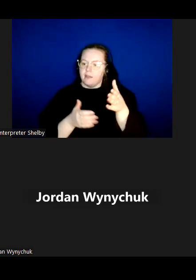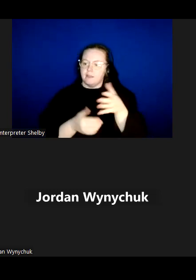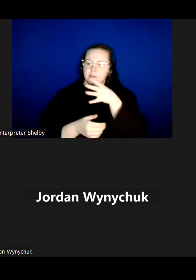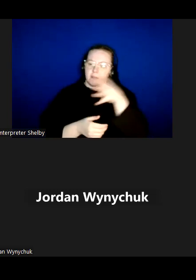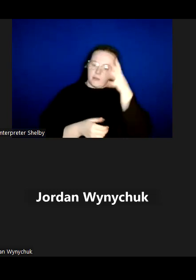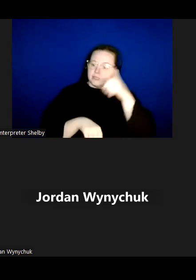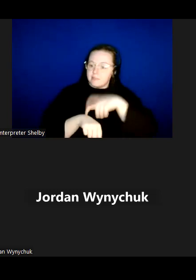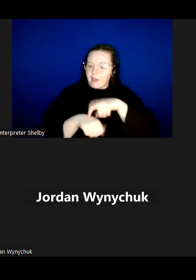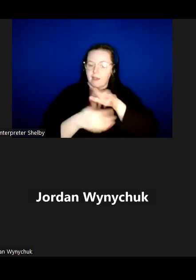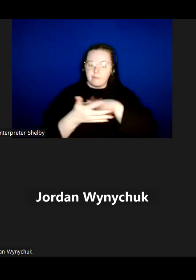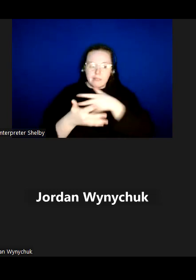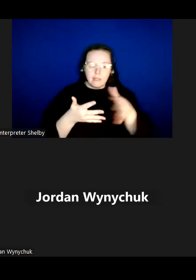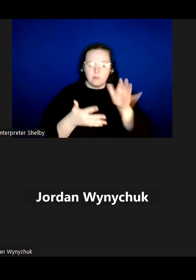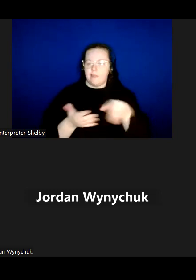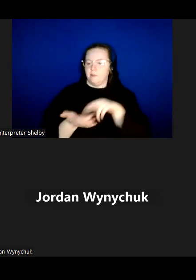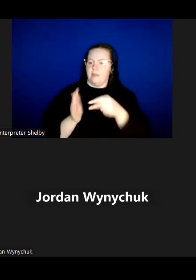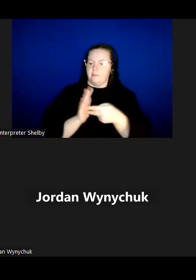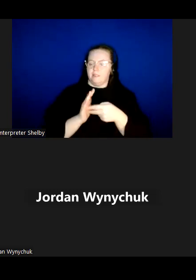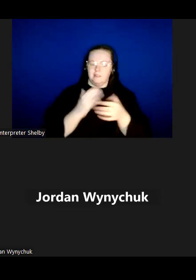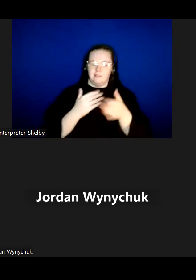are the things that we're talking about here.